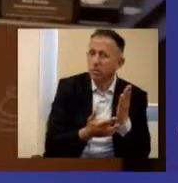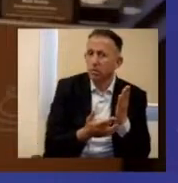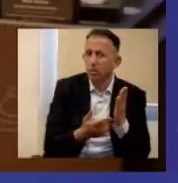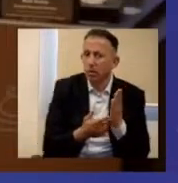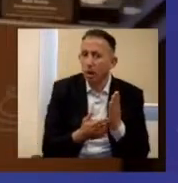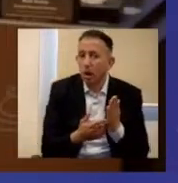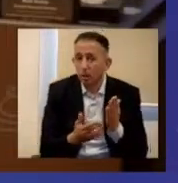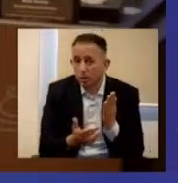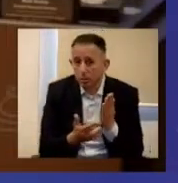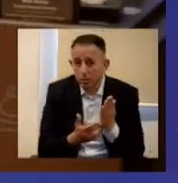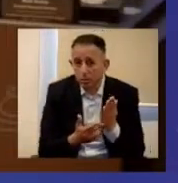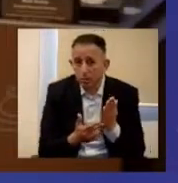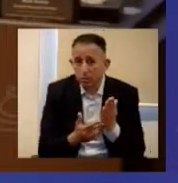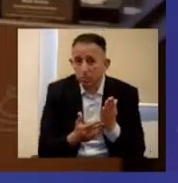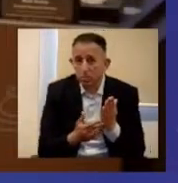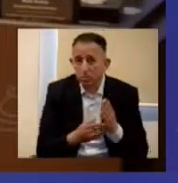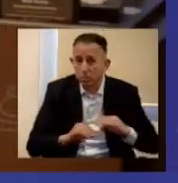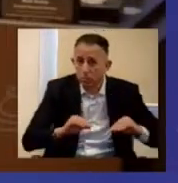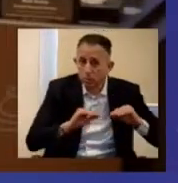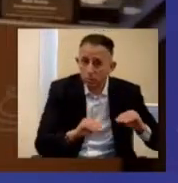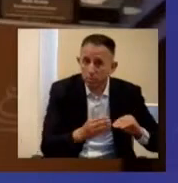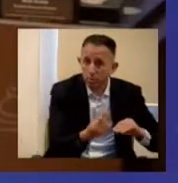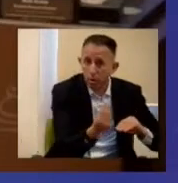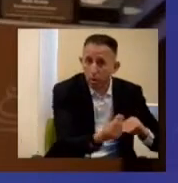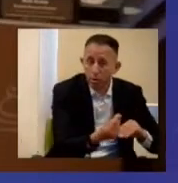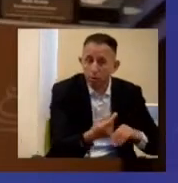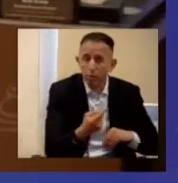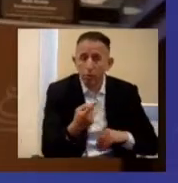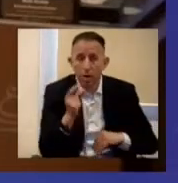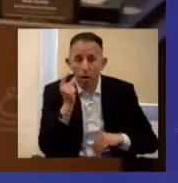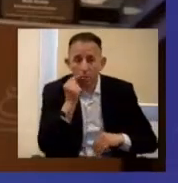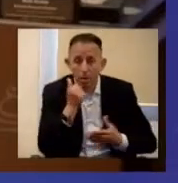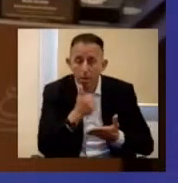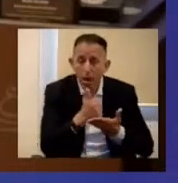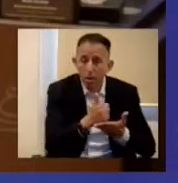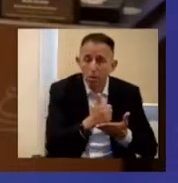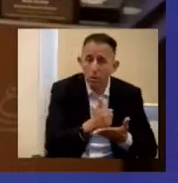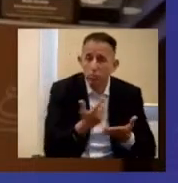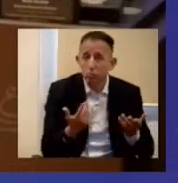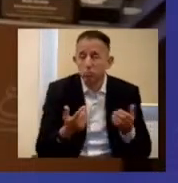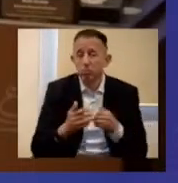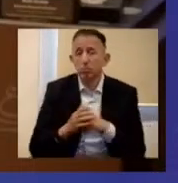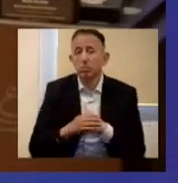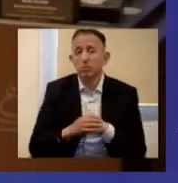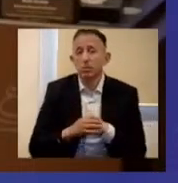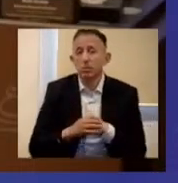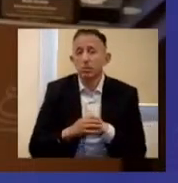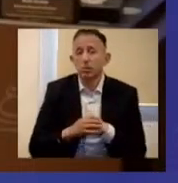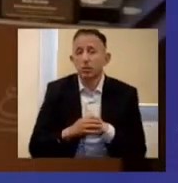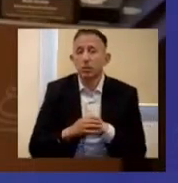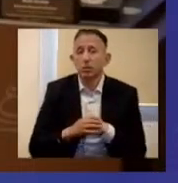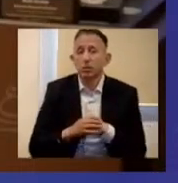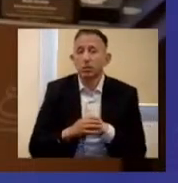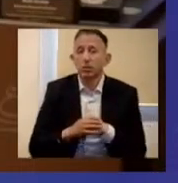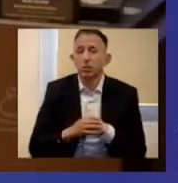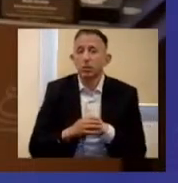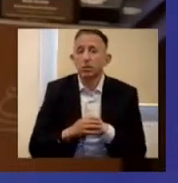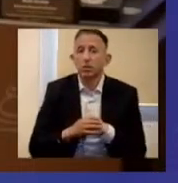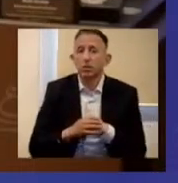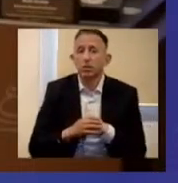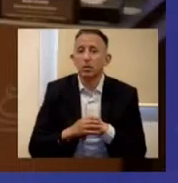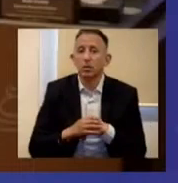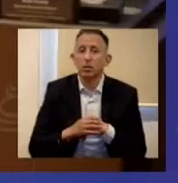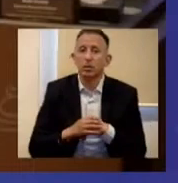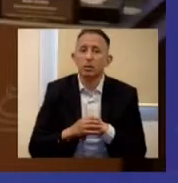probably we have to introduce in the teacher students' relationship some of this